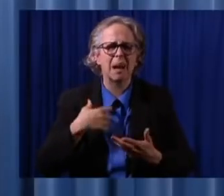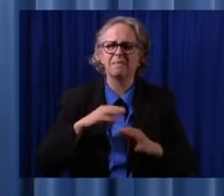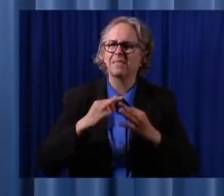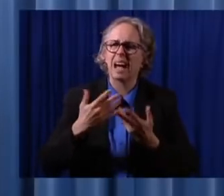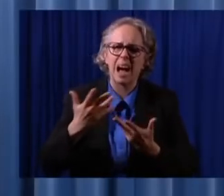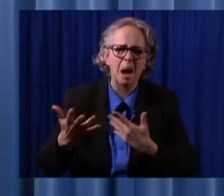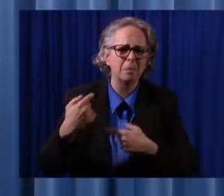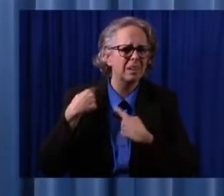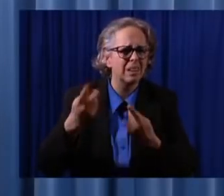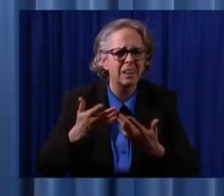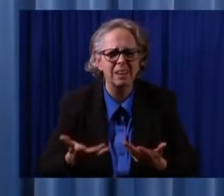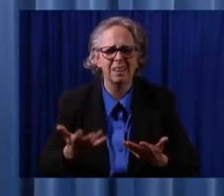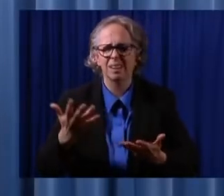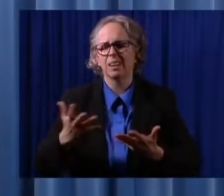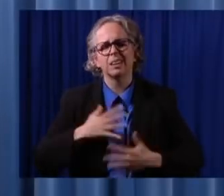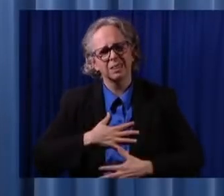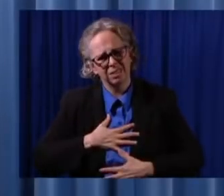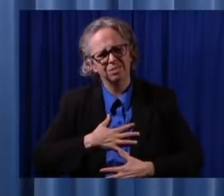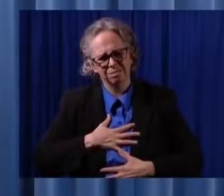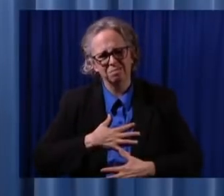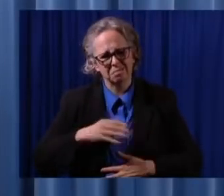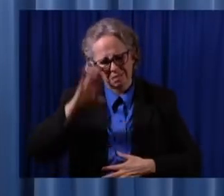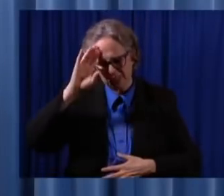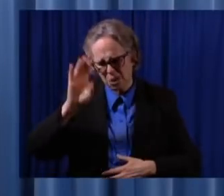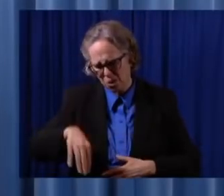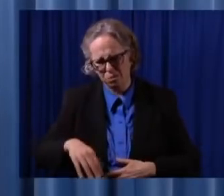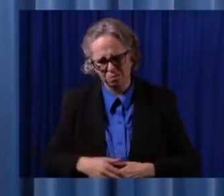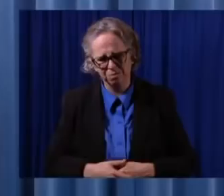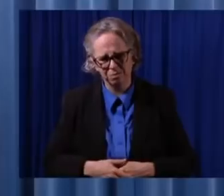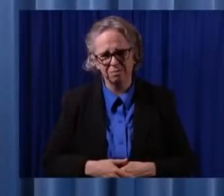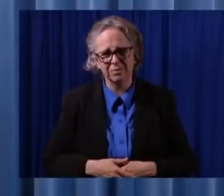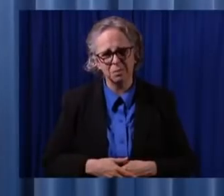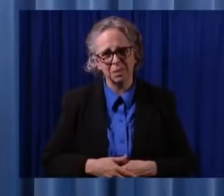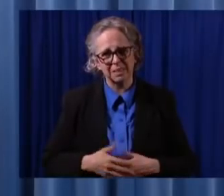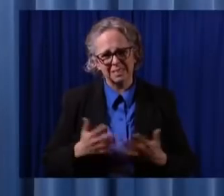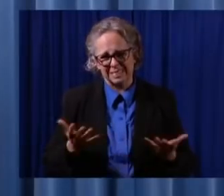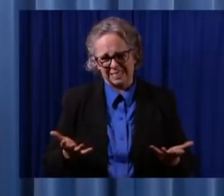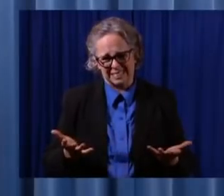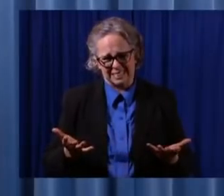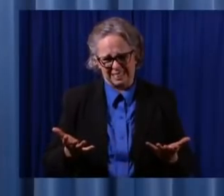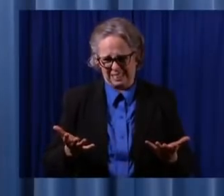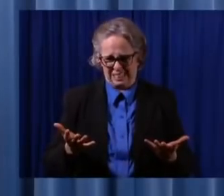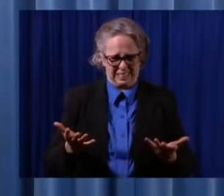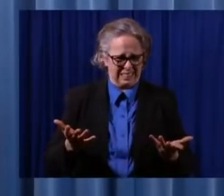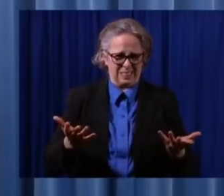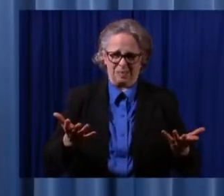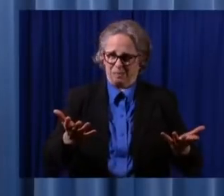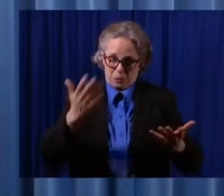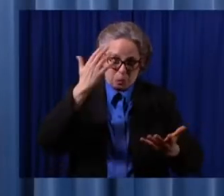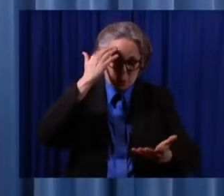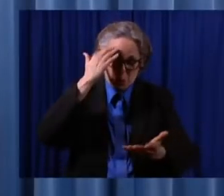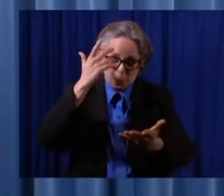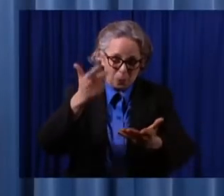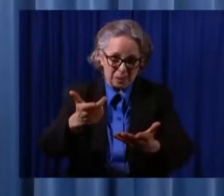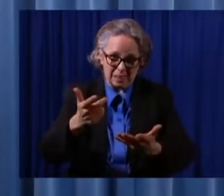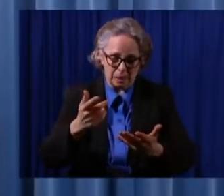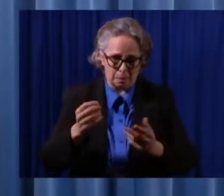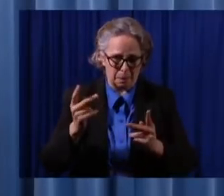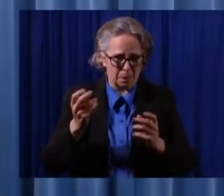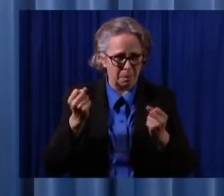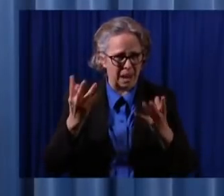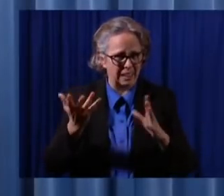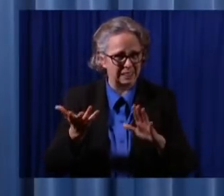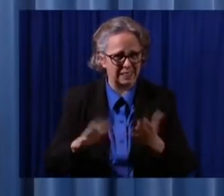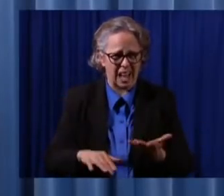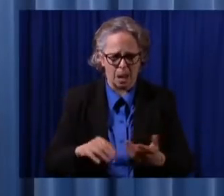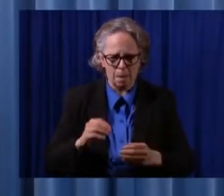tough that is. But we also know that over 70% of our deaths have come in nursing homes, and we want